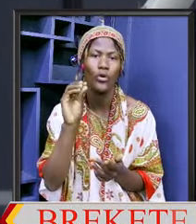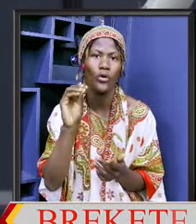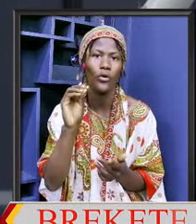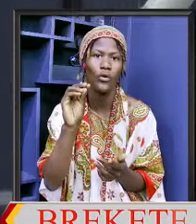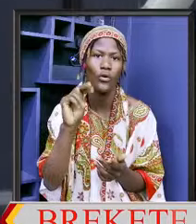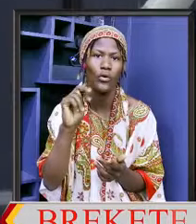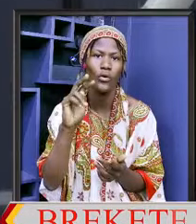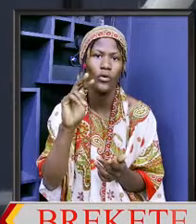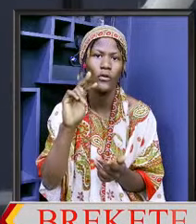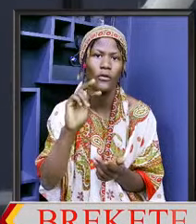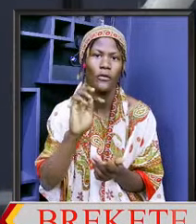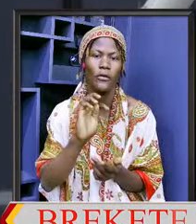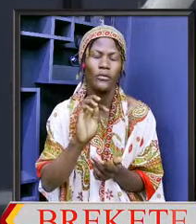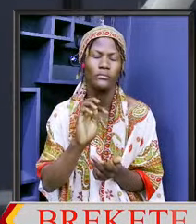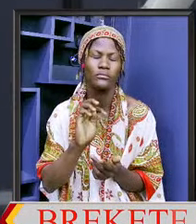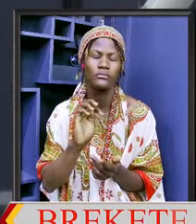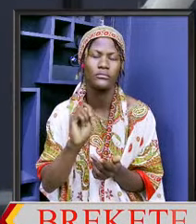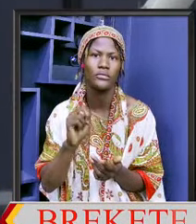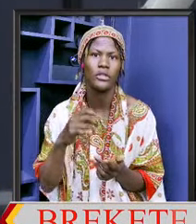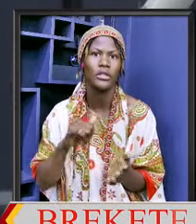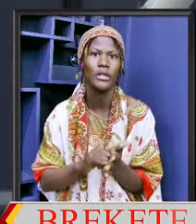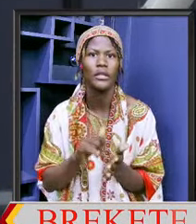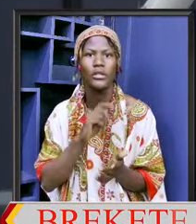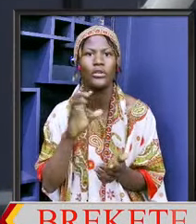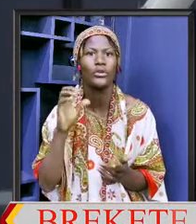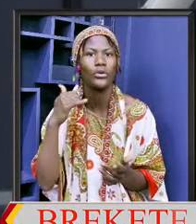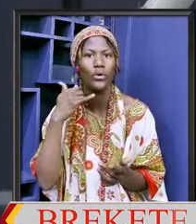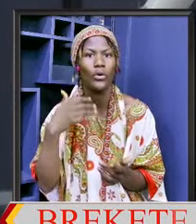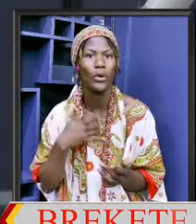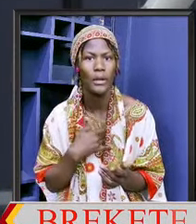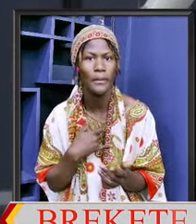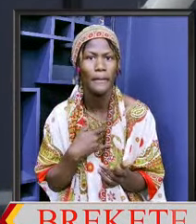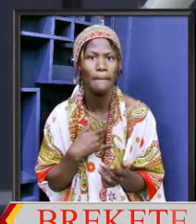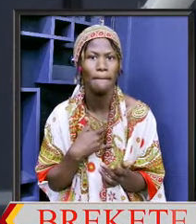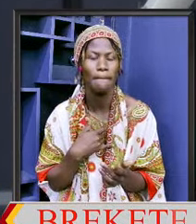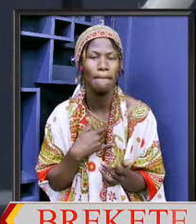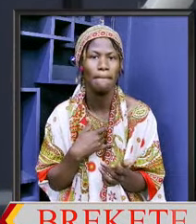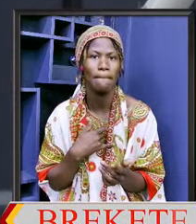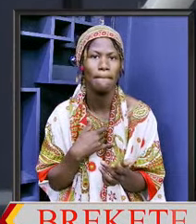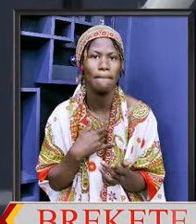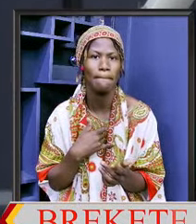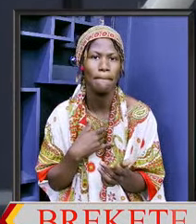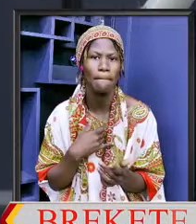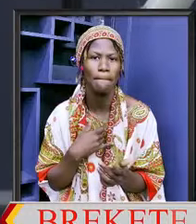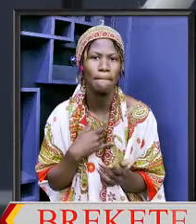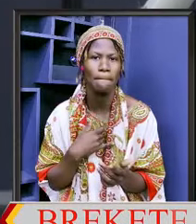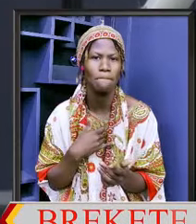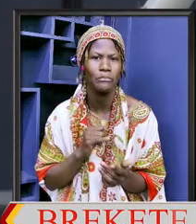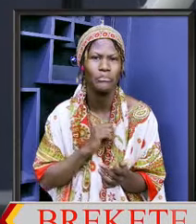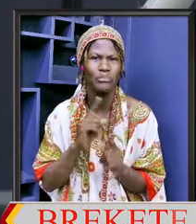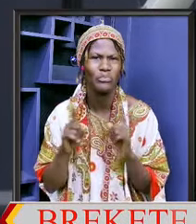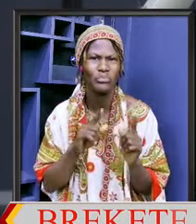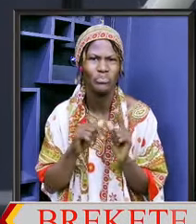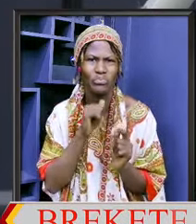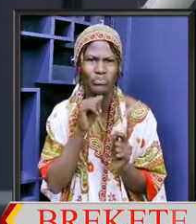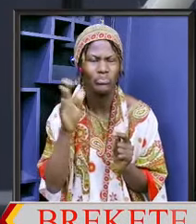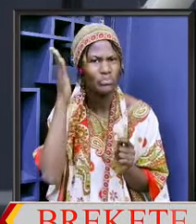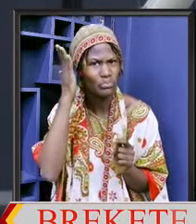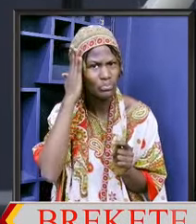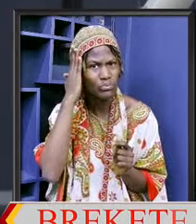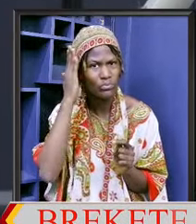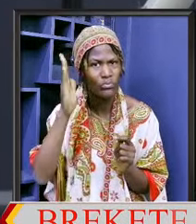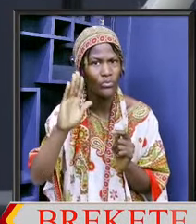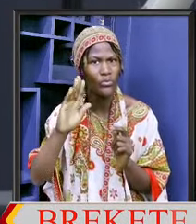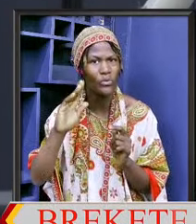number to call me. He said, they say now self-kidnapped. I said, ah. Me, I don't know the reason, but